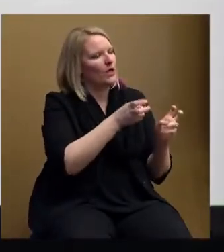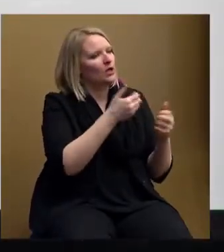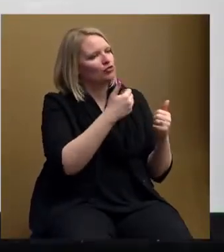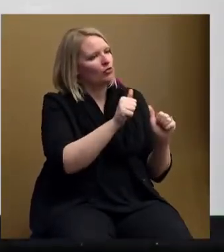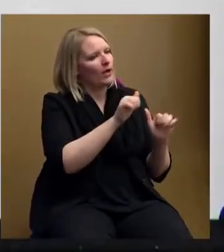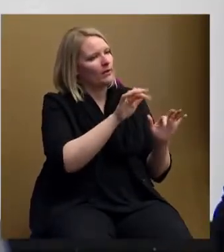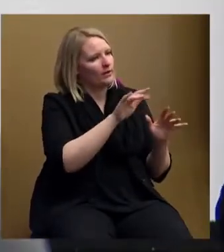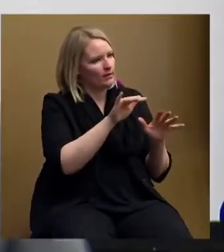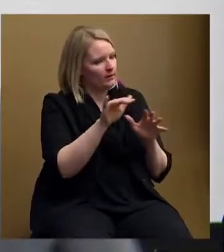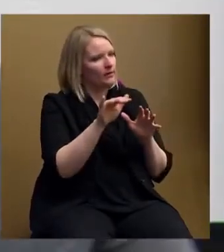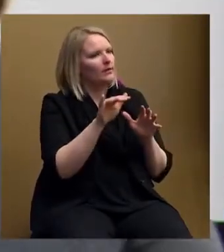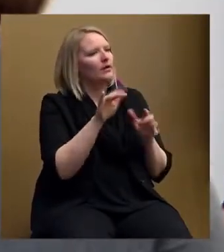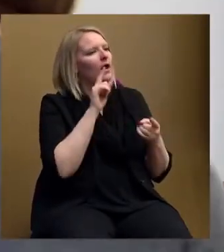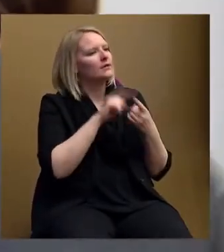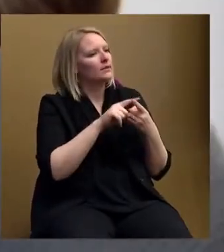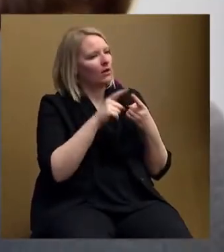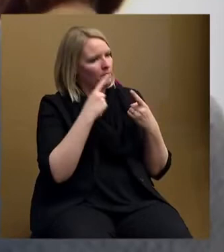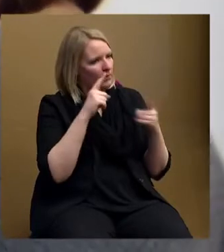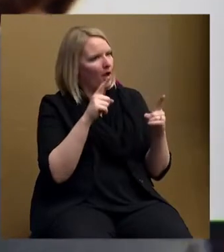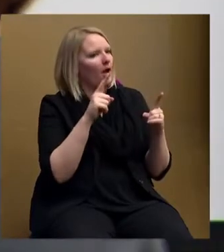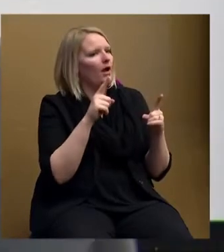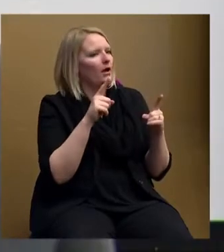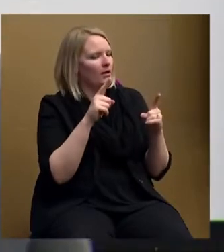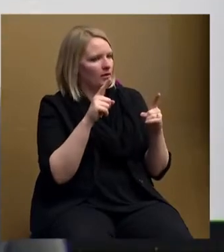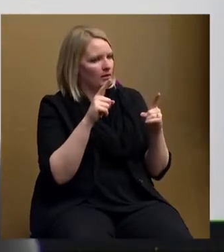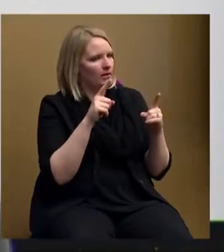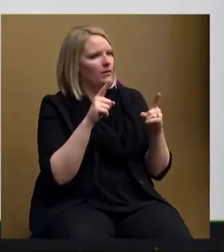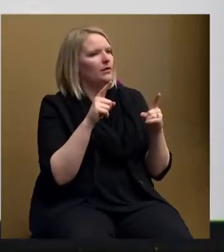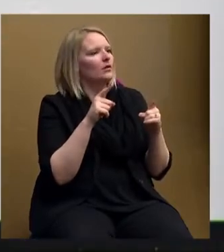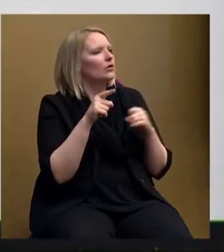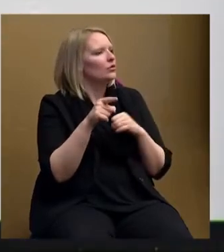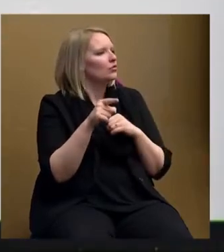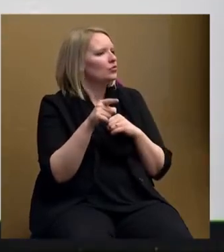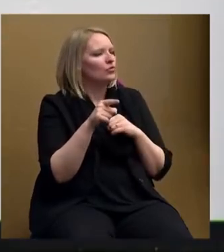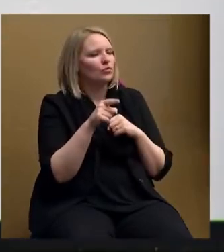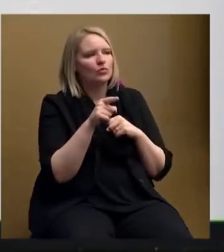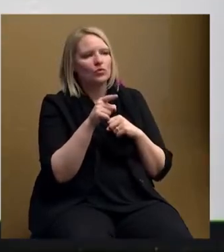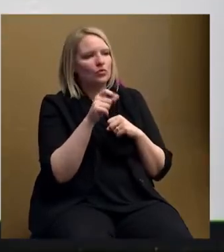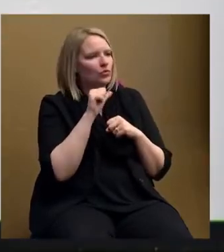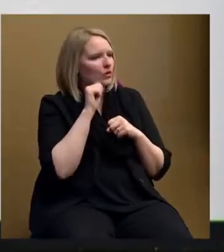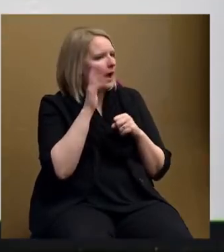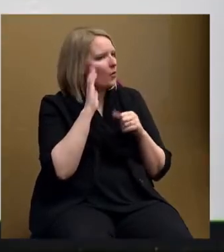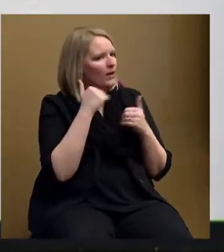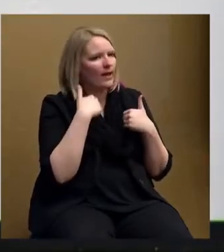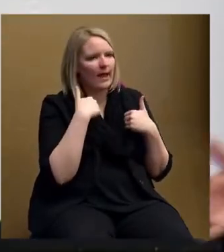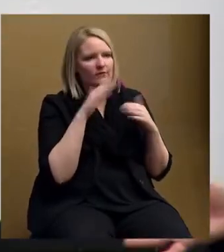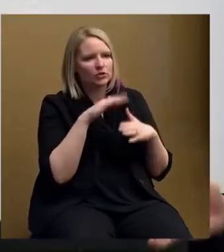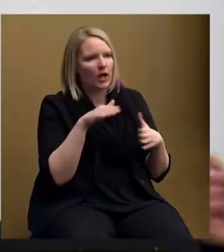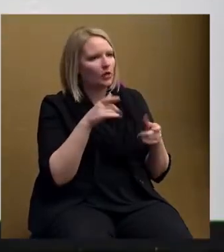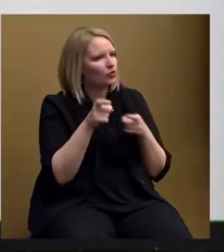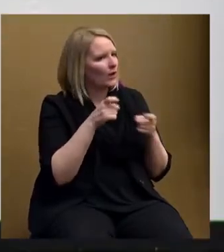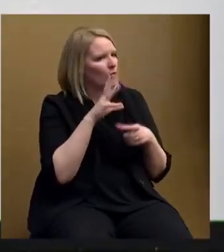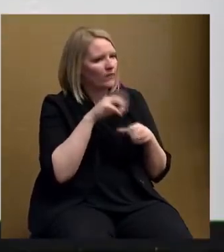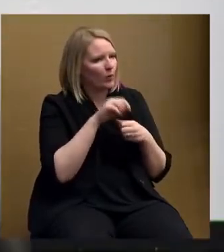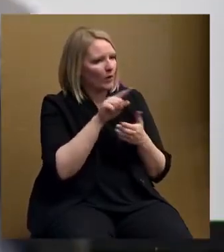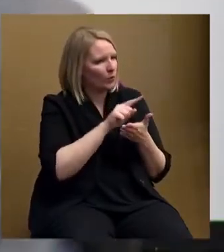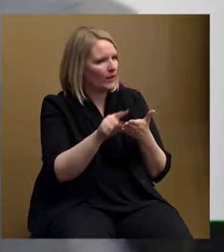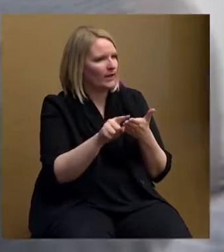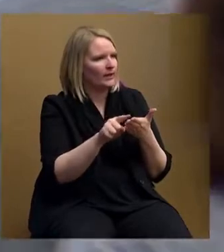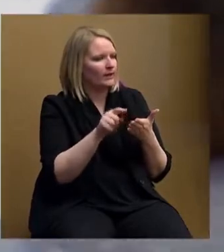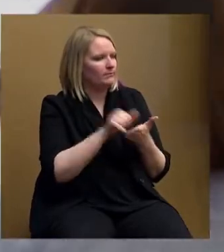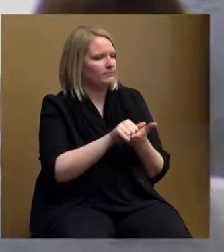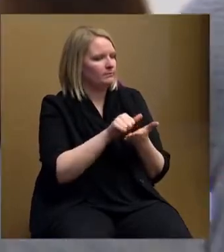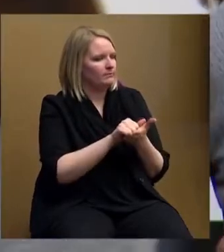things out until you can get some success. You're not going to get a child regulated in a week. You're not going to get a